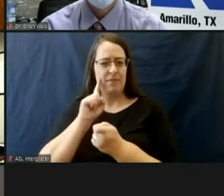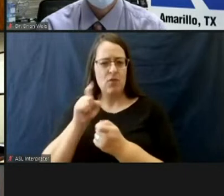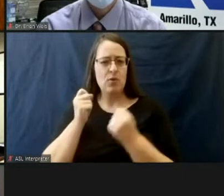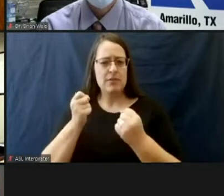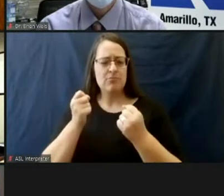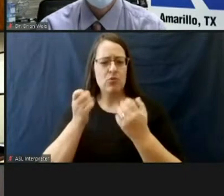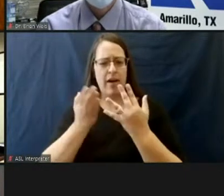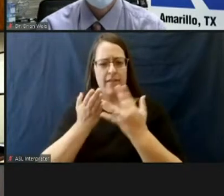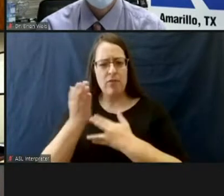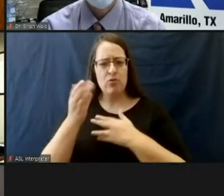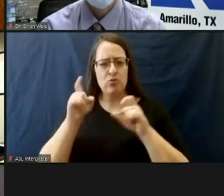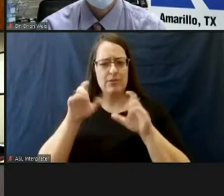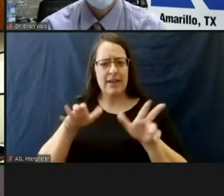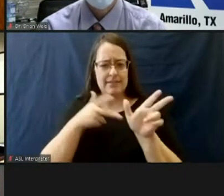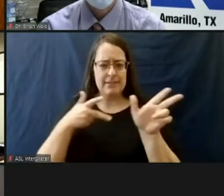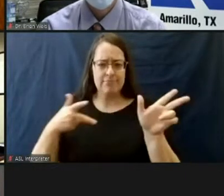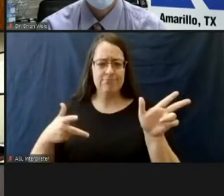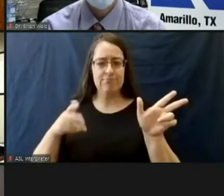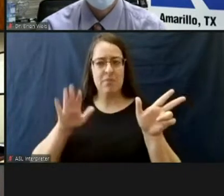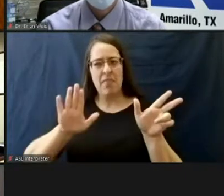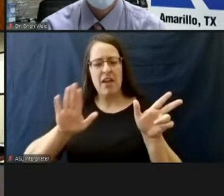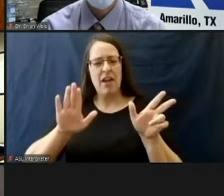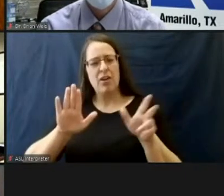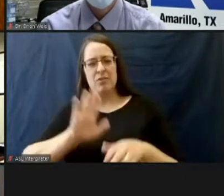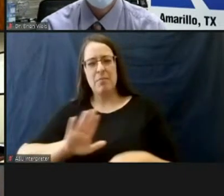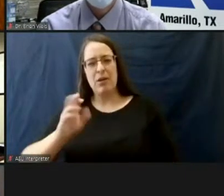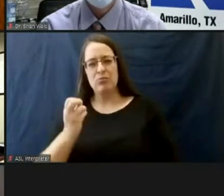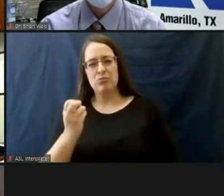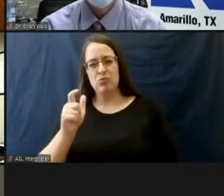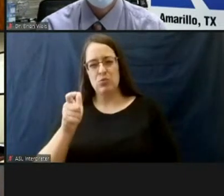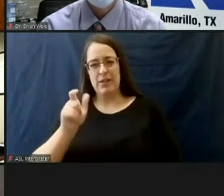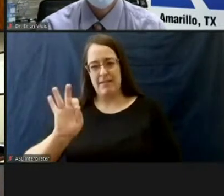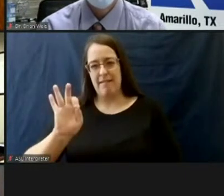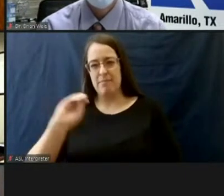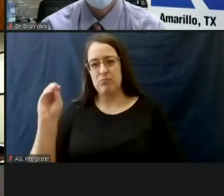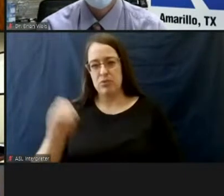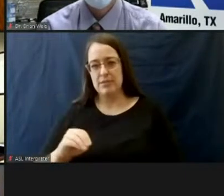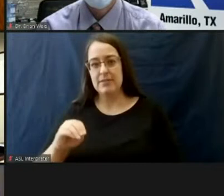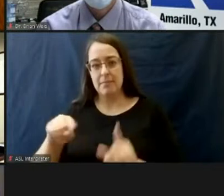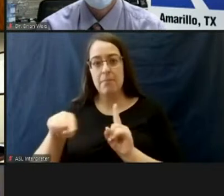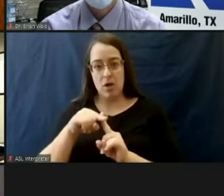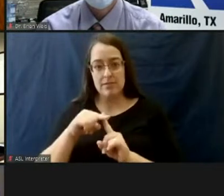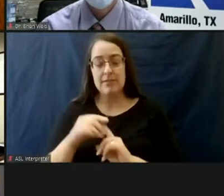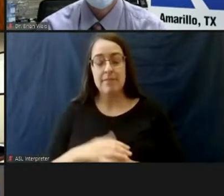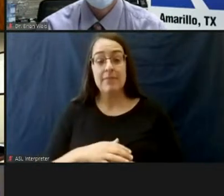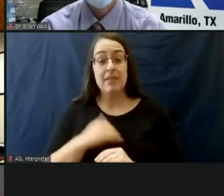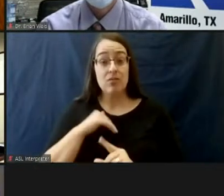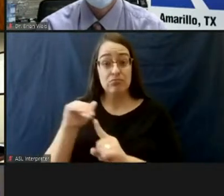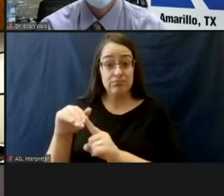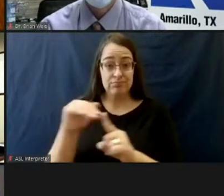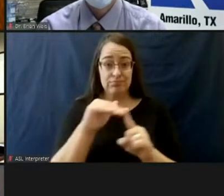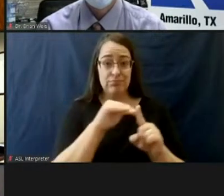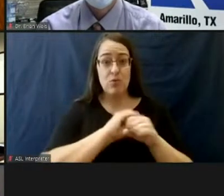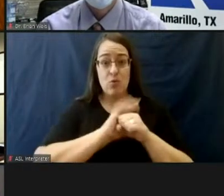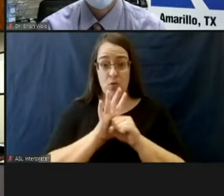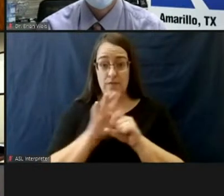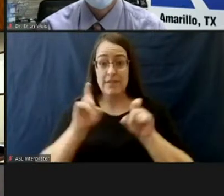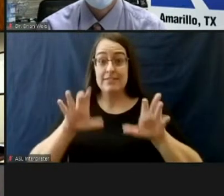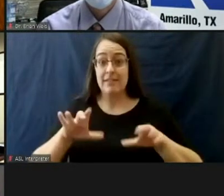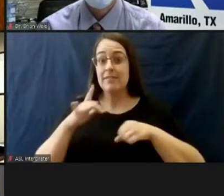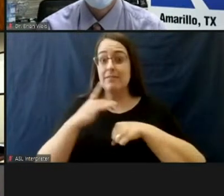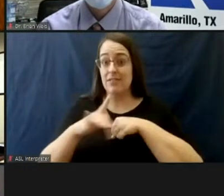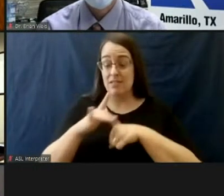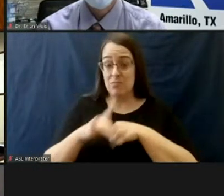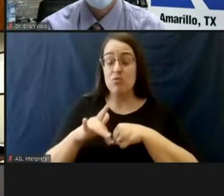testing site is at about 29%. I would remind the public that COVID testing is available. You can